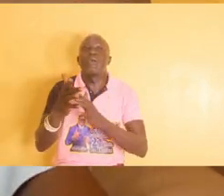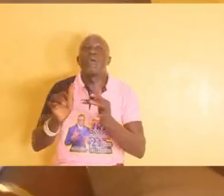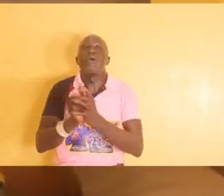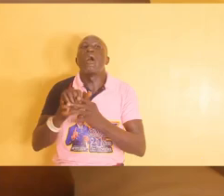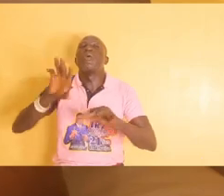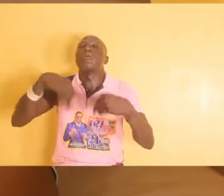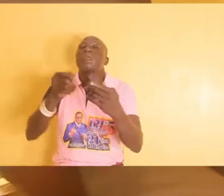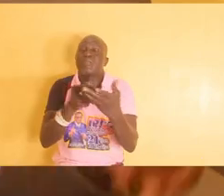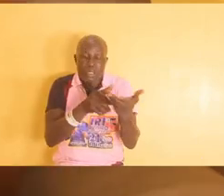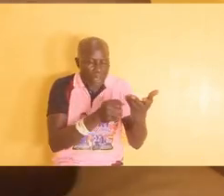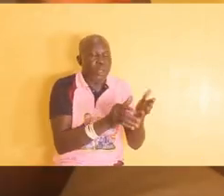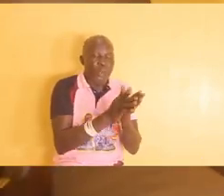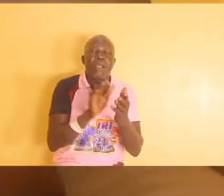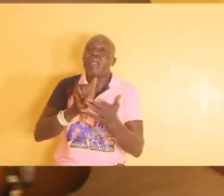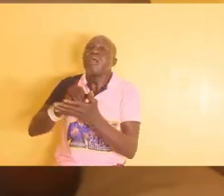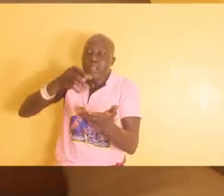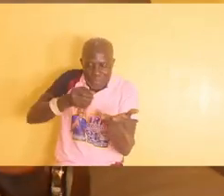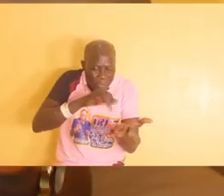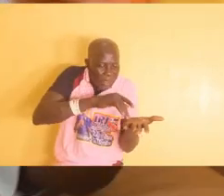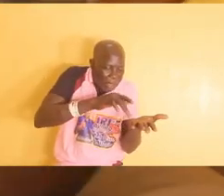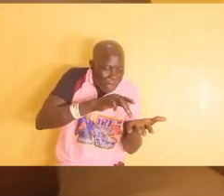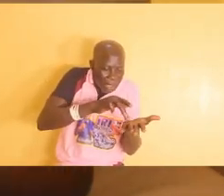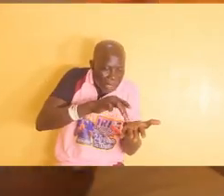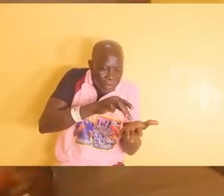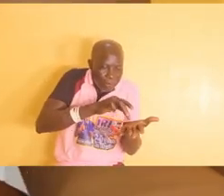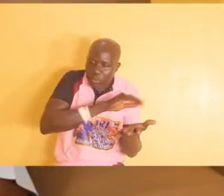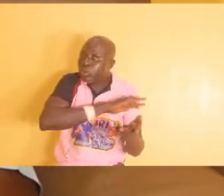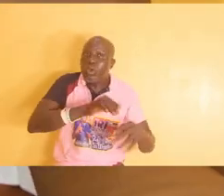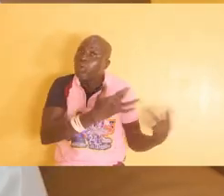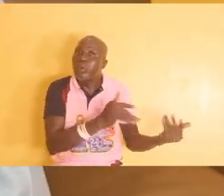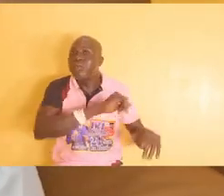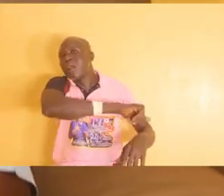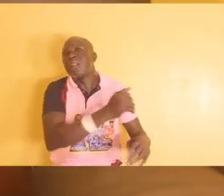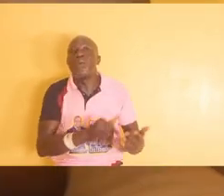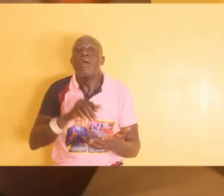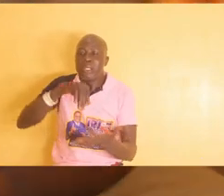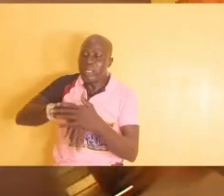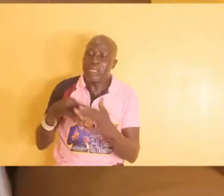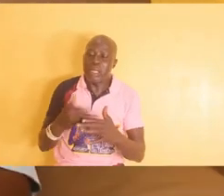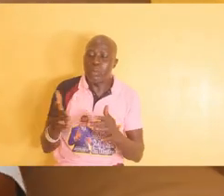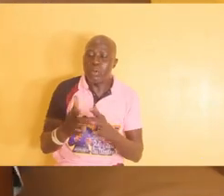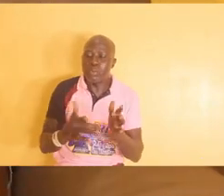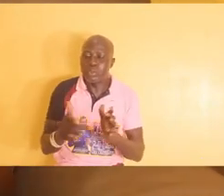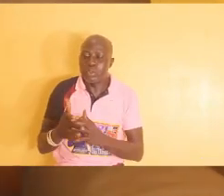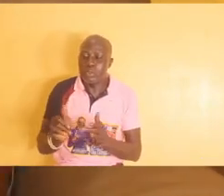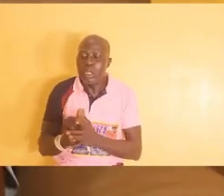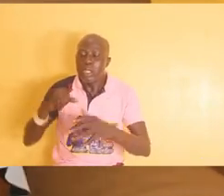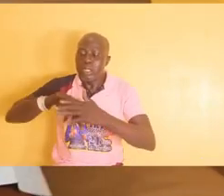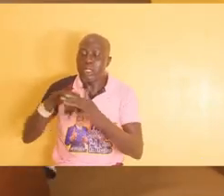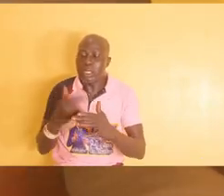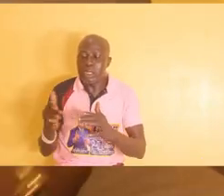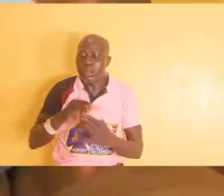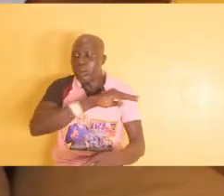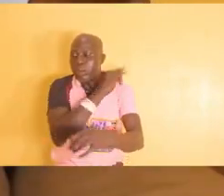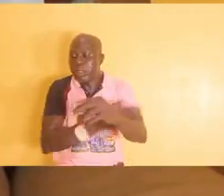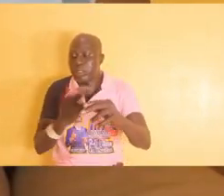Jesus. As I pray, you say amen. Don't wait. Just be happy. Don't wait for anybody. In the name of Jesus. Christ. In the